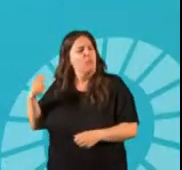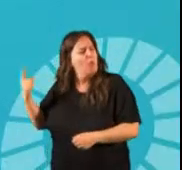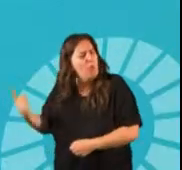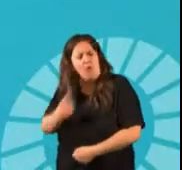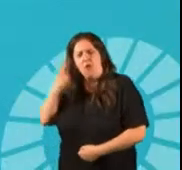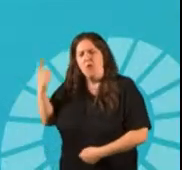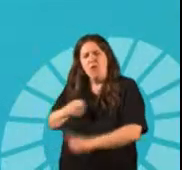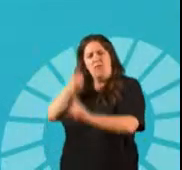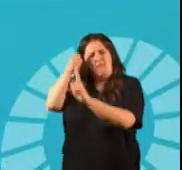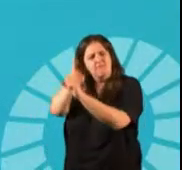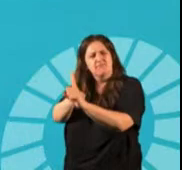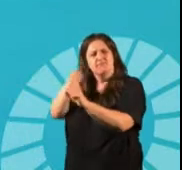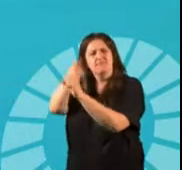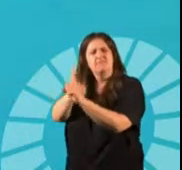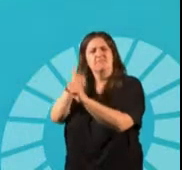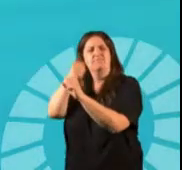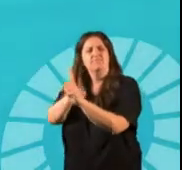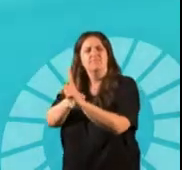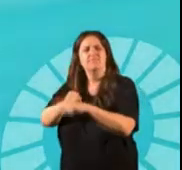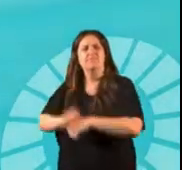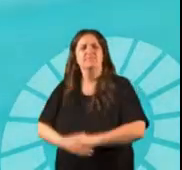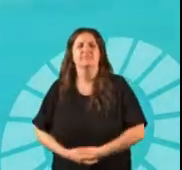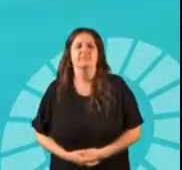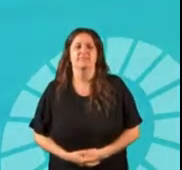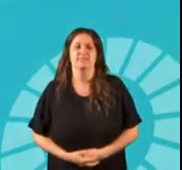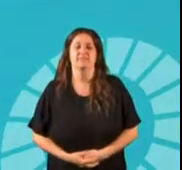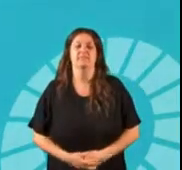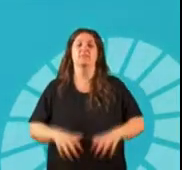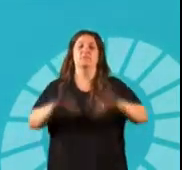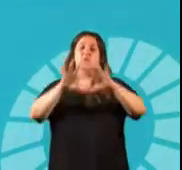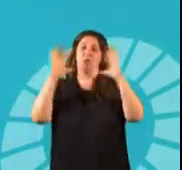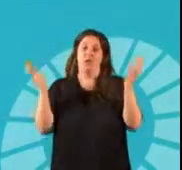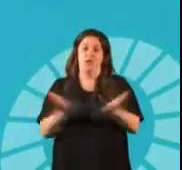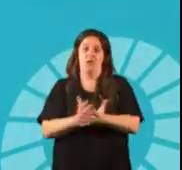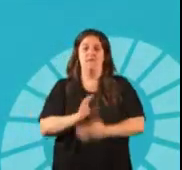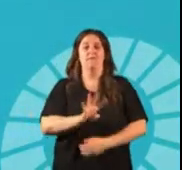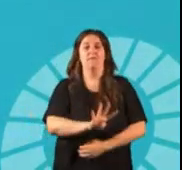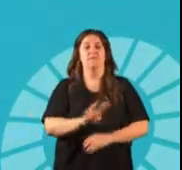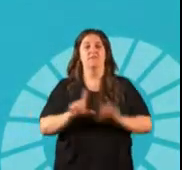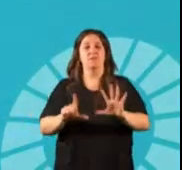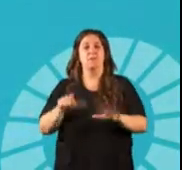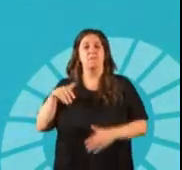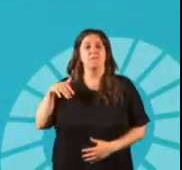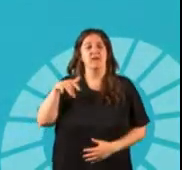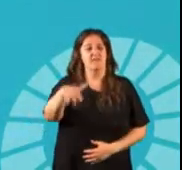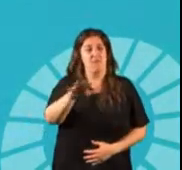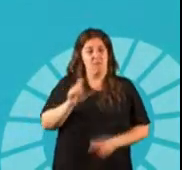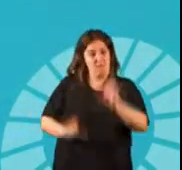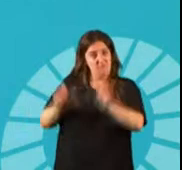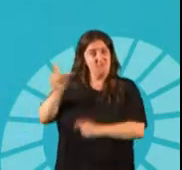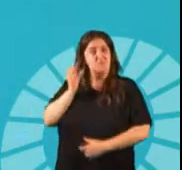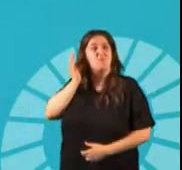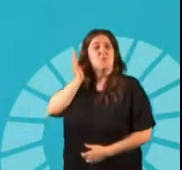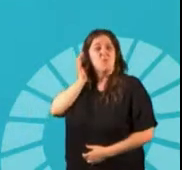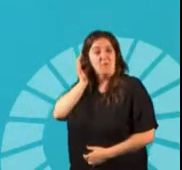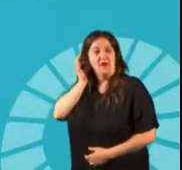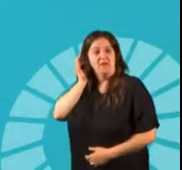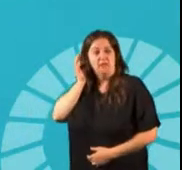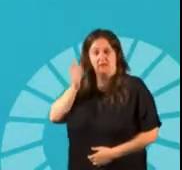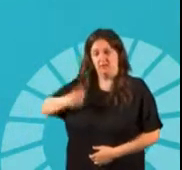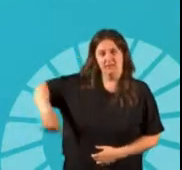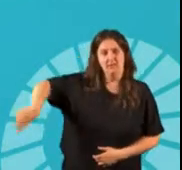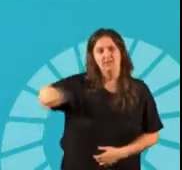most impacted. 47 million extra women have now become poor due to the pandemic, and millions of others often have